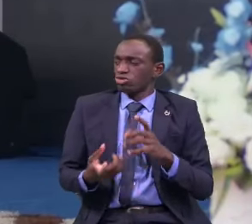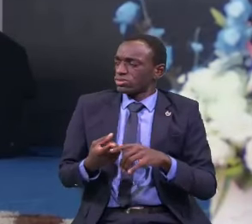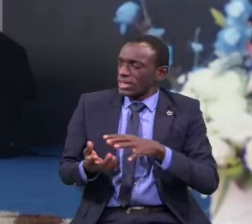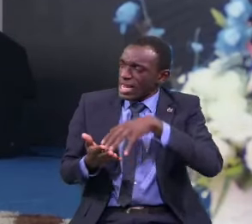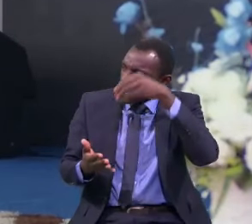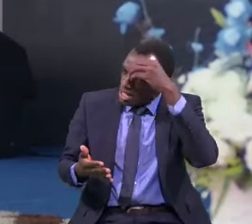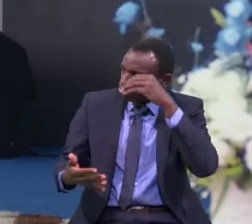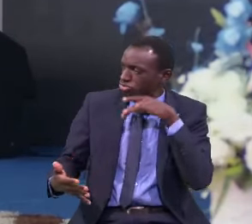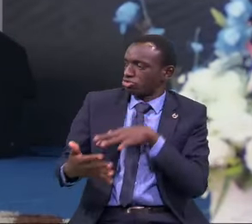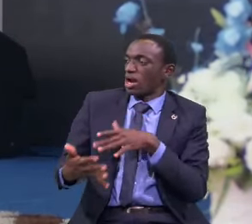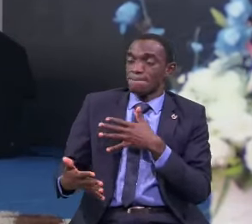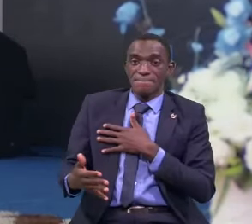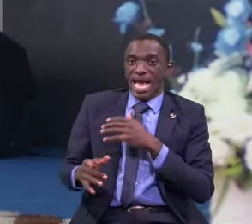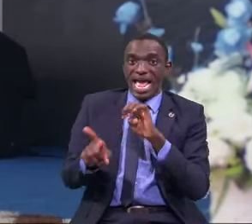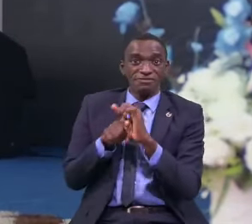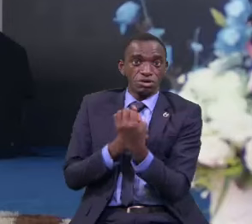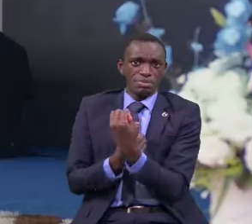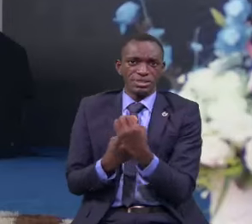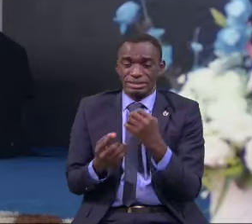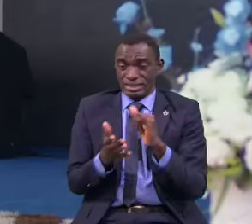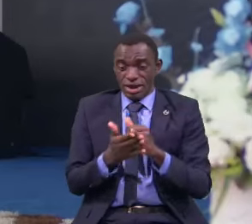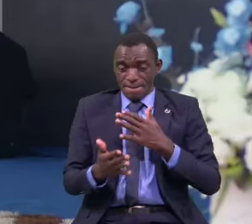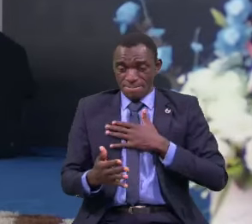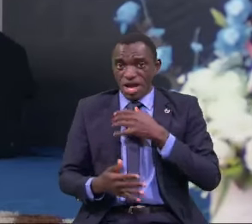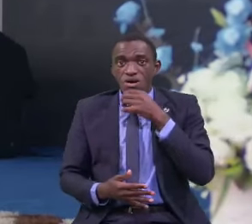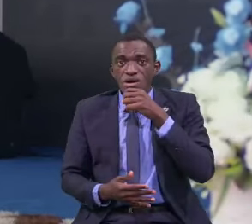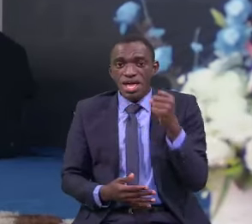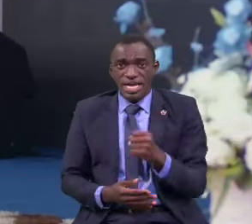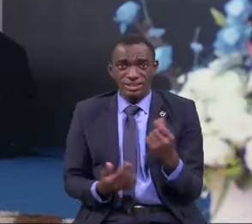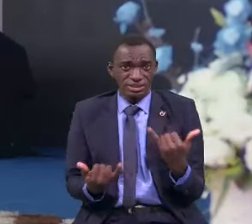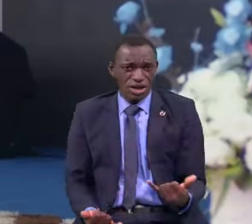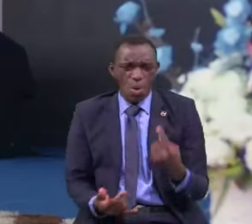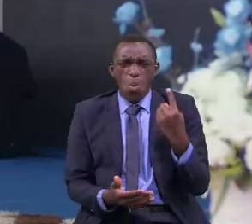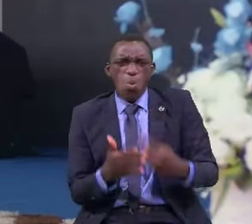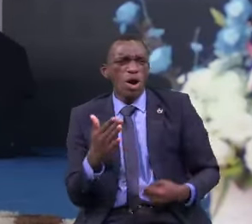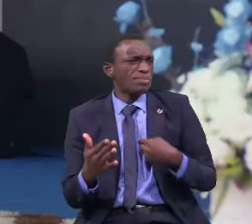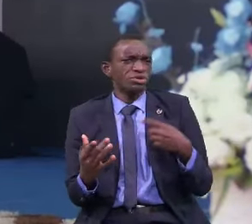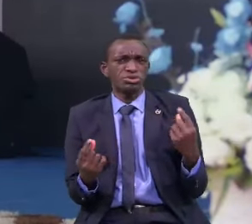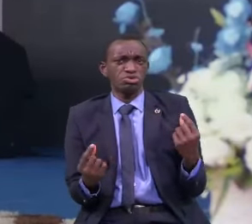What can I do at my age to go from grace to glory?